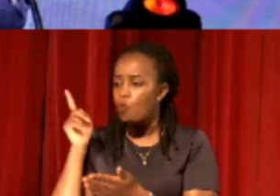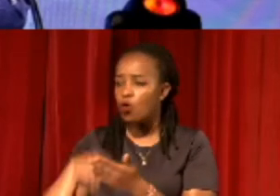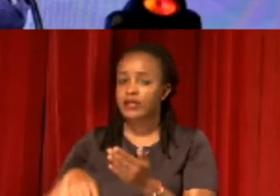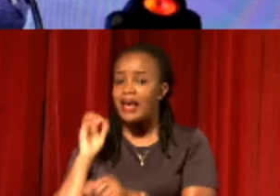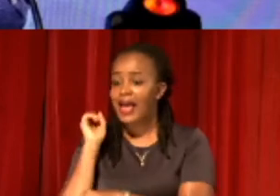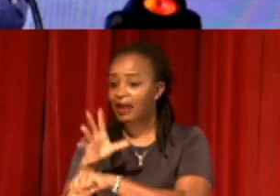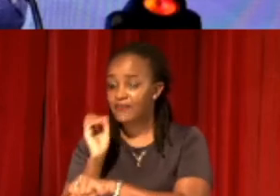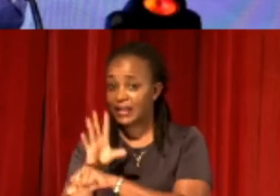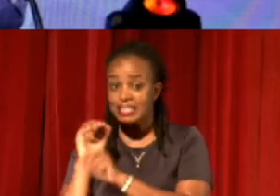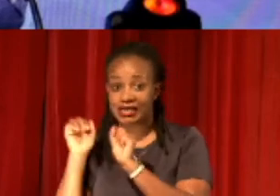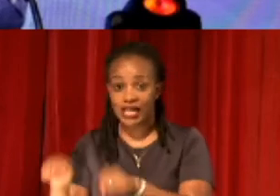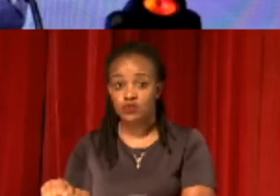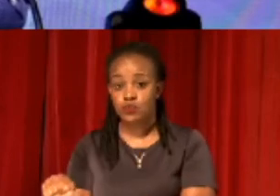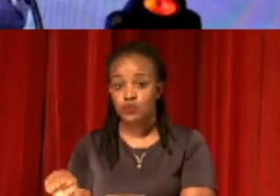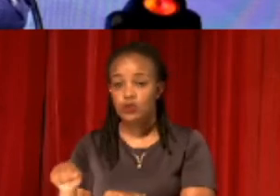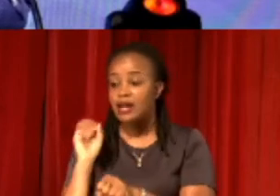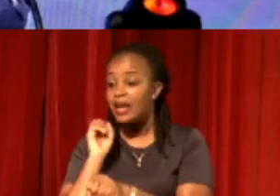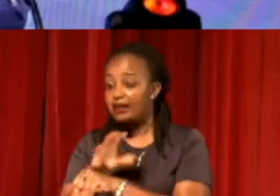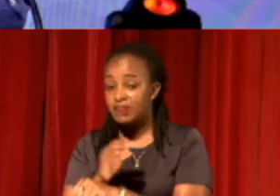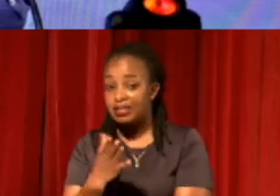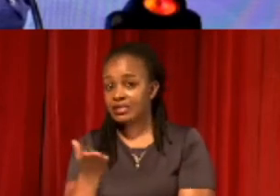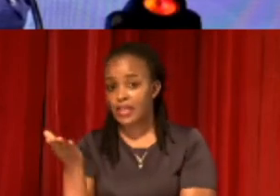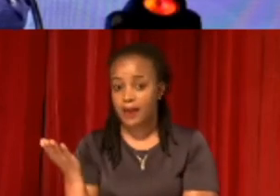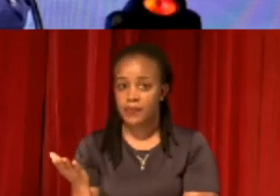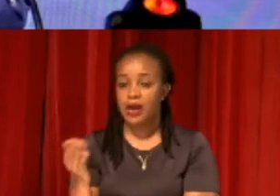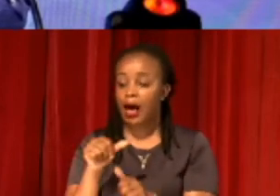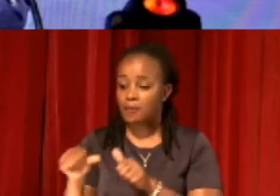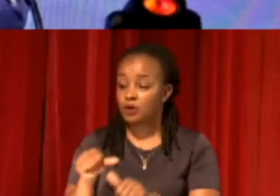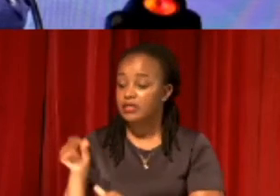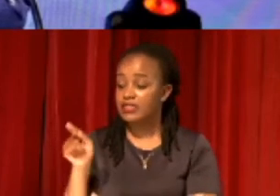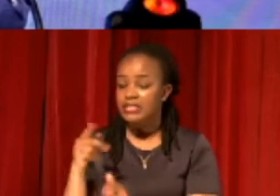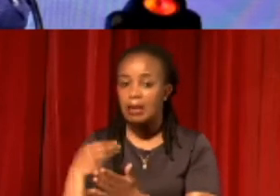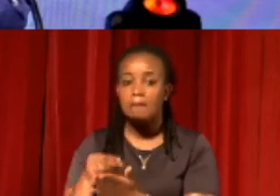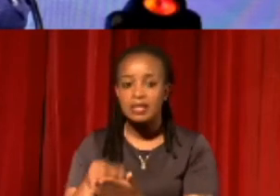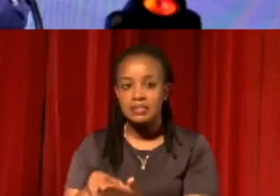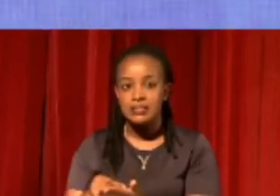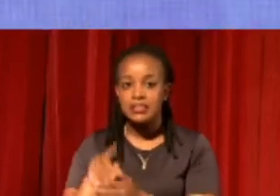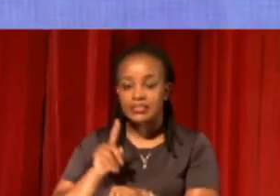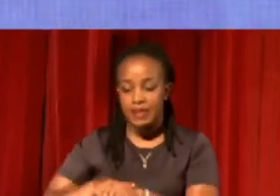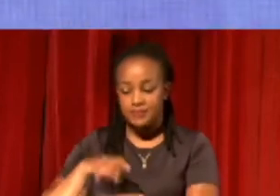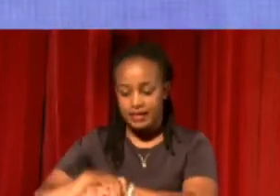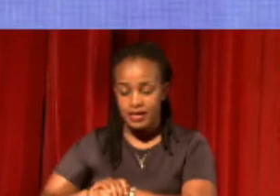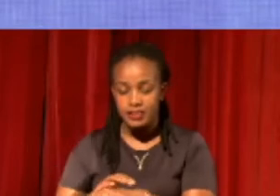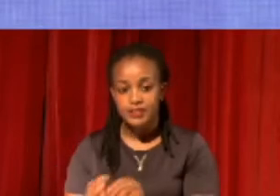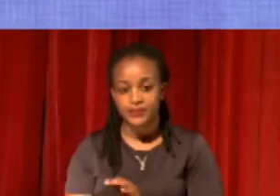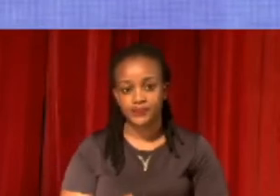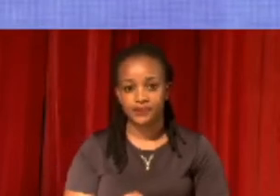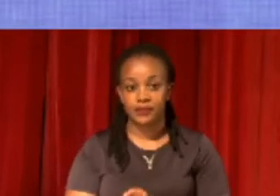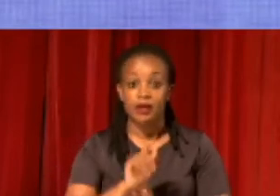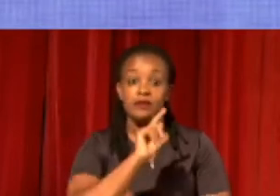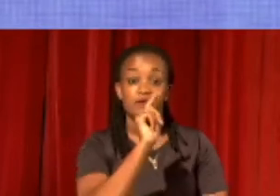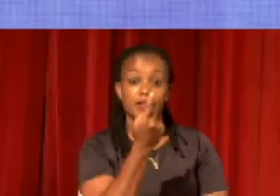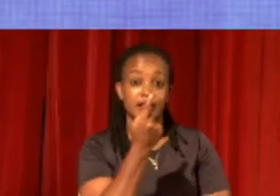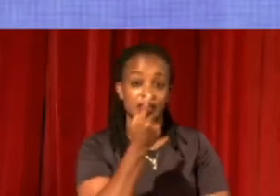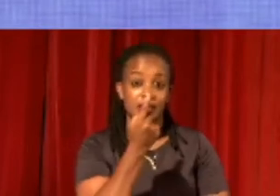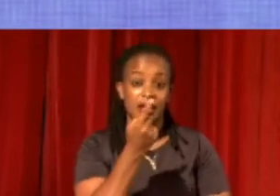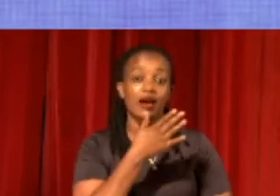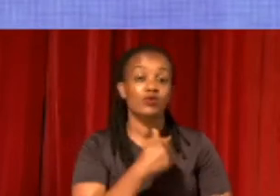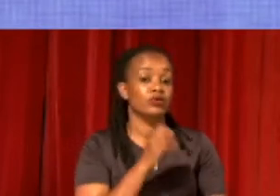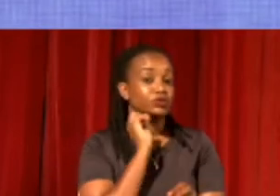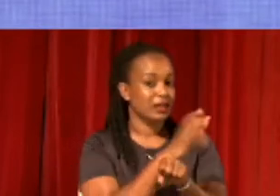would you give him with this seed that he gets? That's your camera there. Yeah, first of all, I'll just advise all